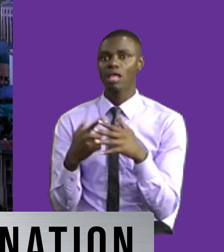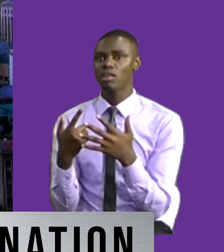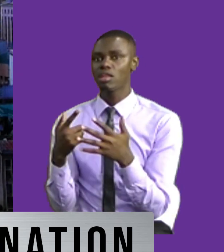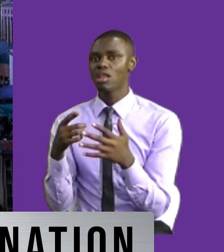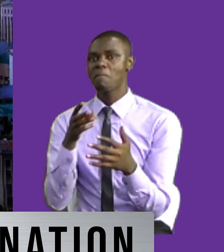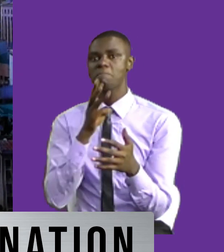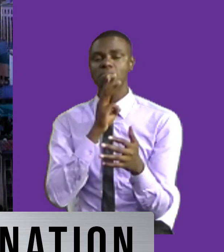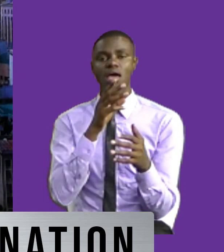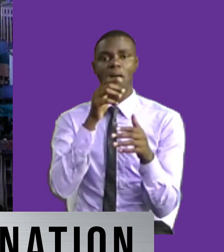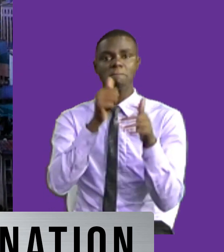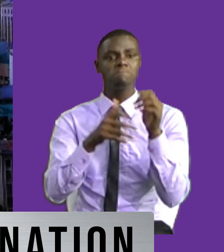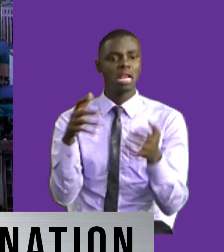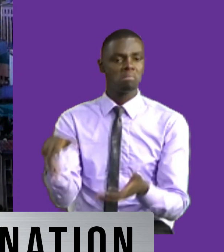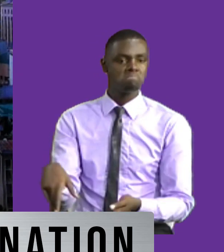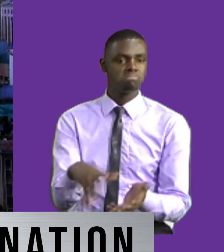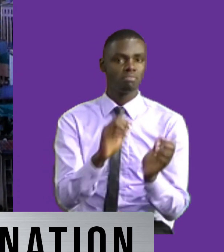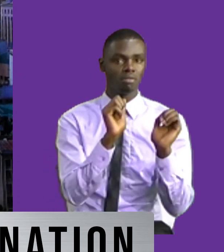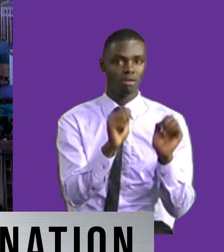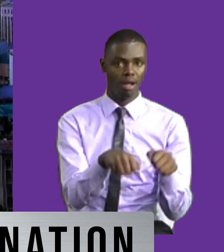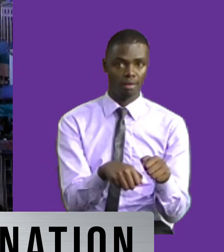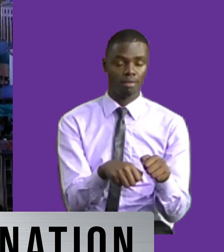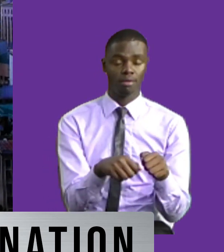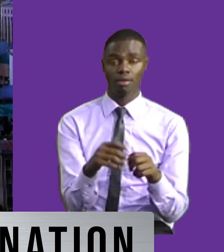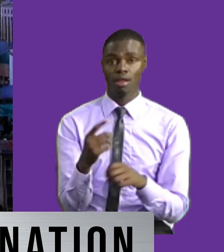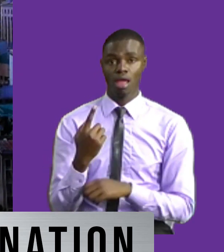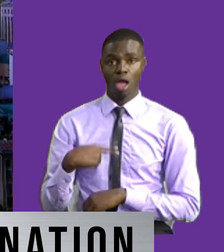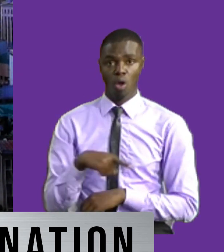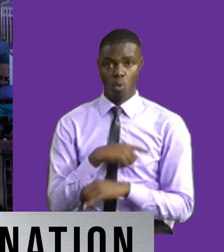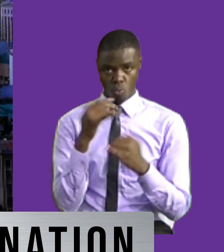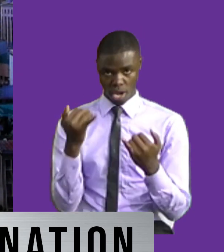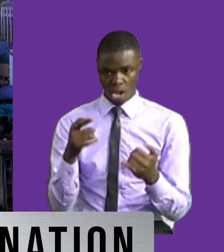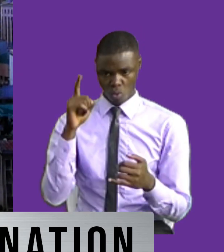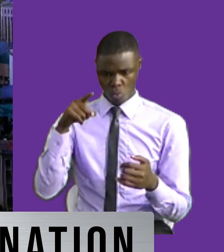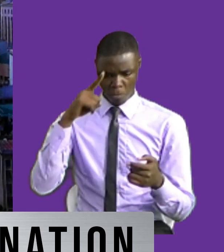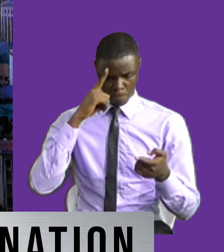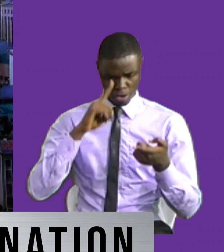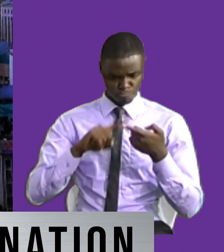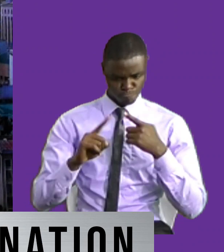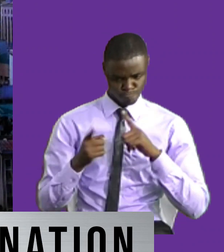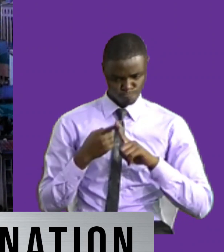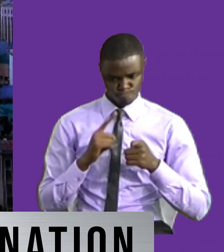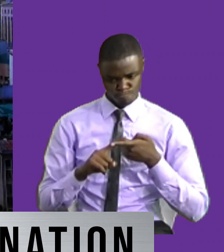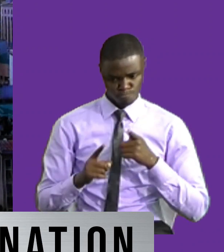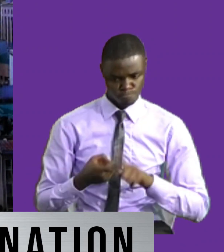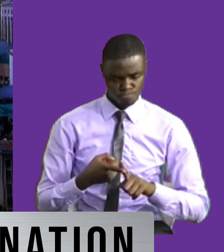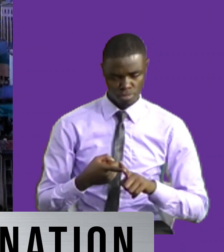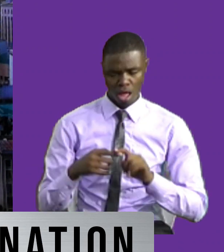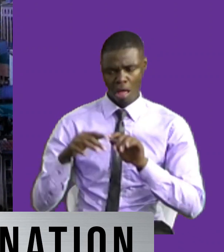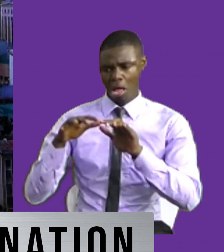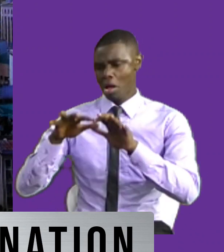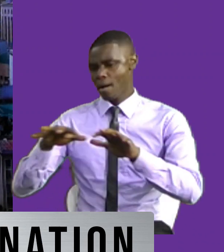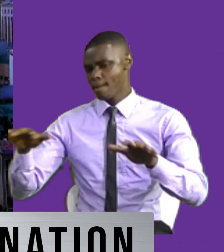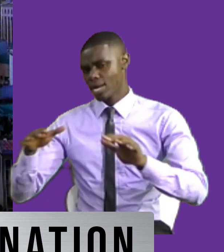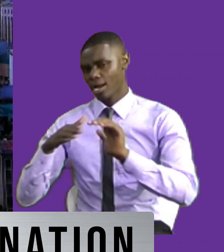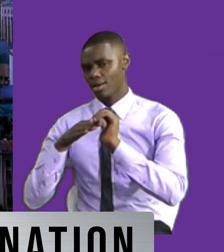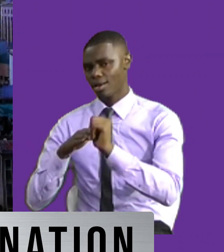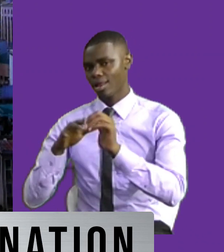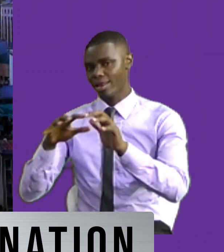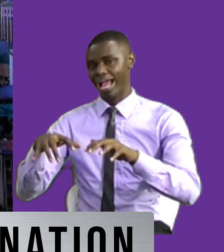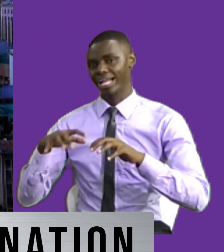down. So we now have to think about market-led